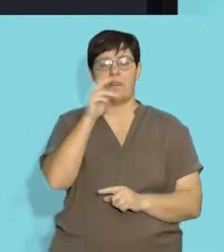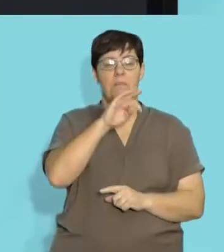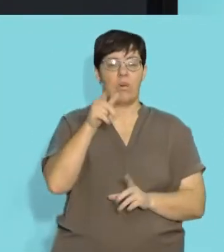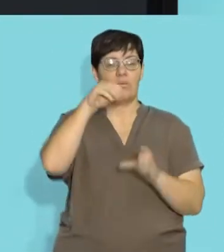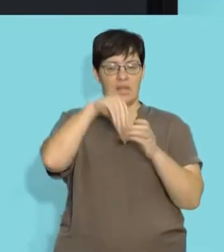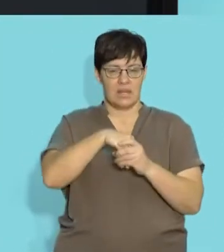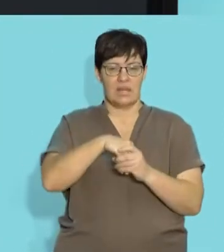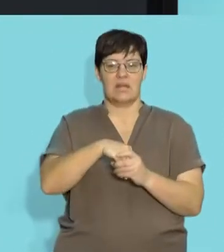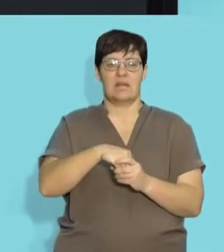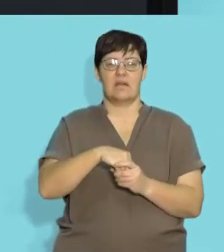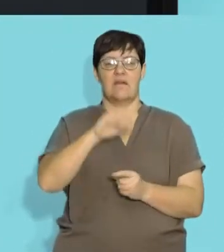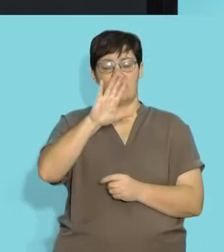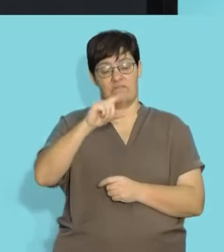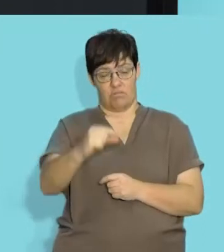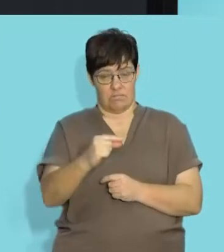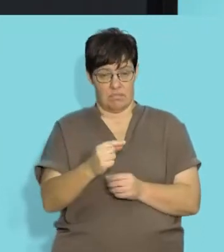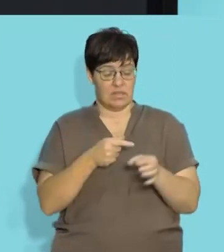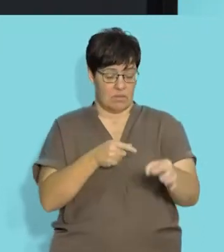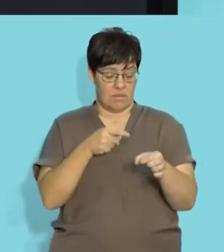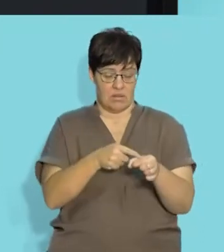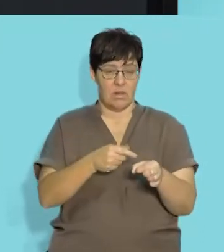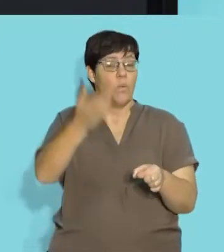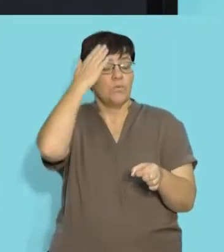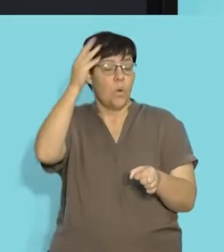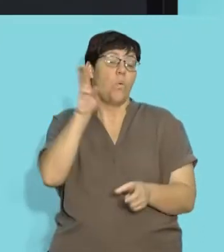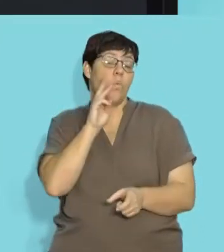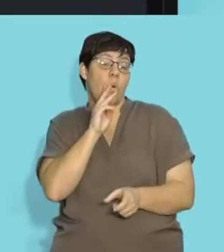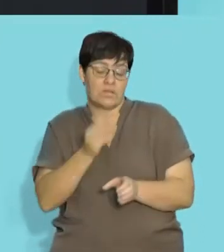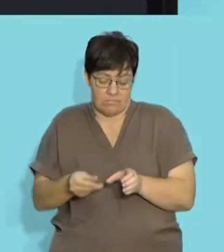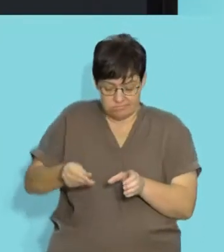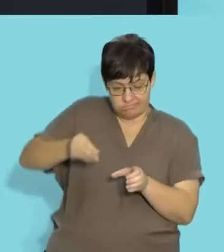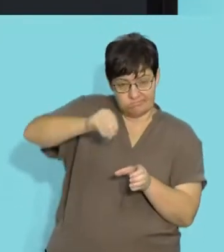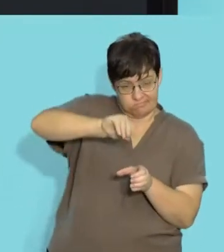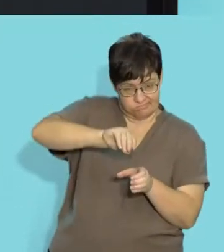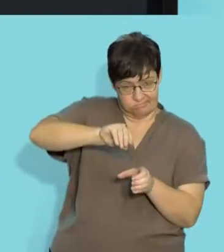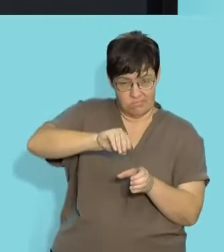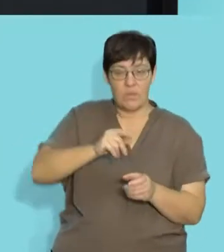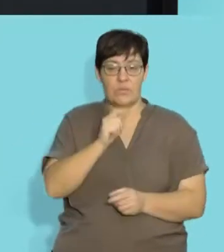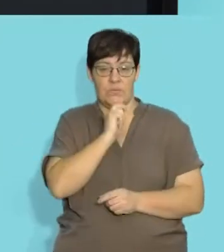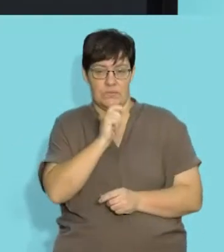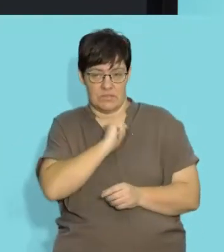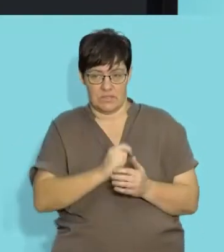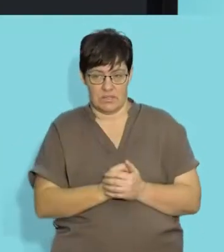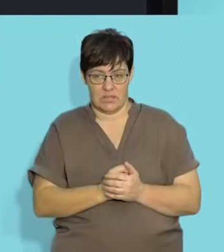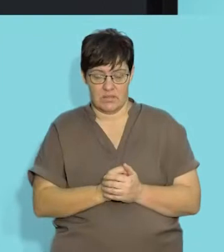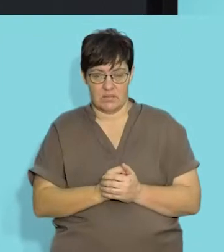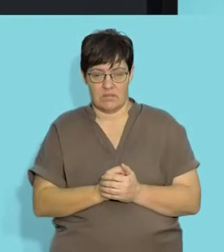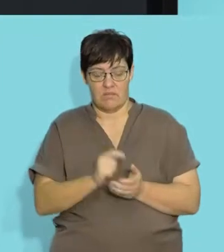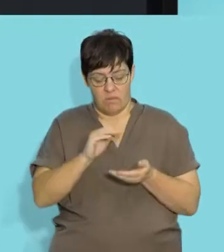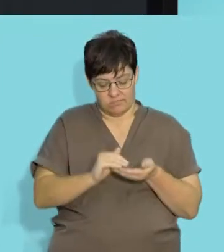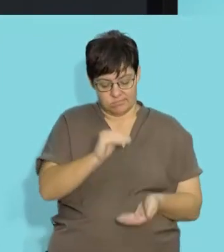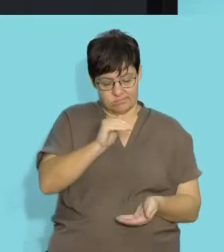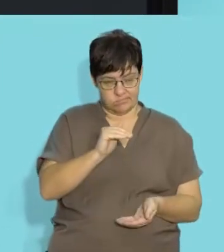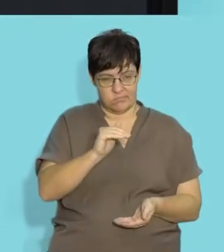of sodium hydroxide in that 5-gram sample. And we know the amount of water that we distilled water rather that we